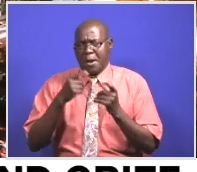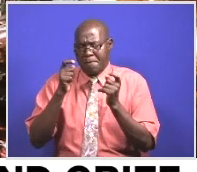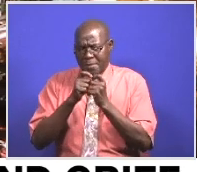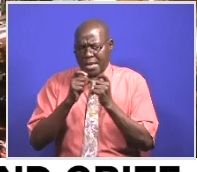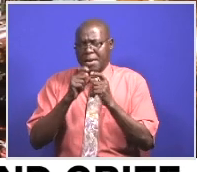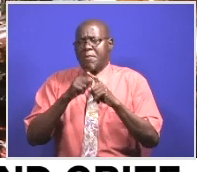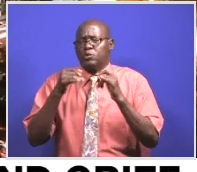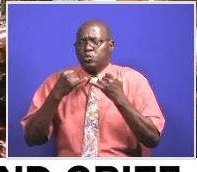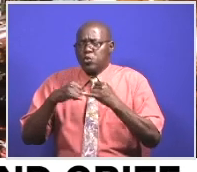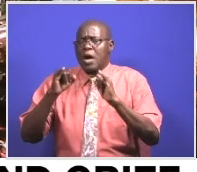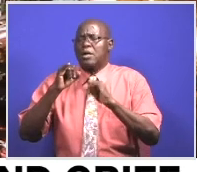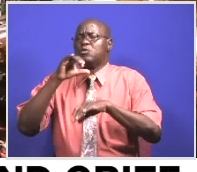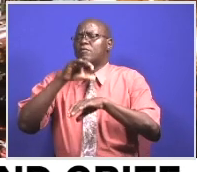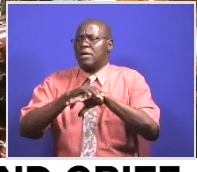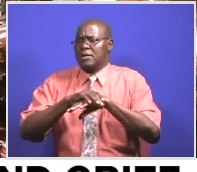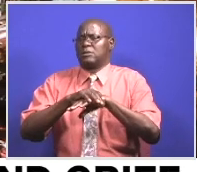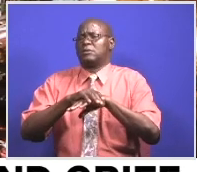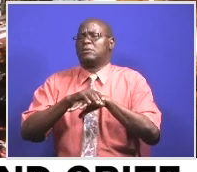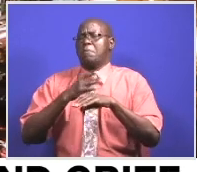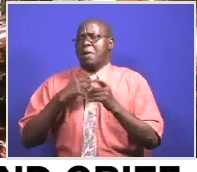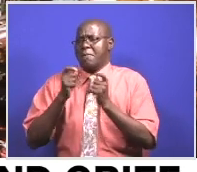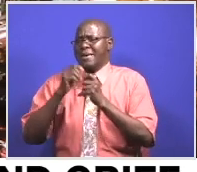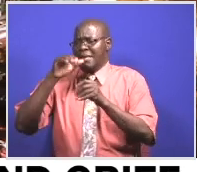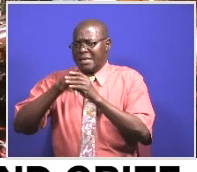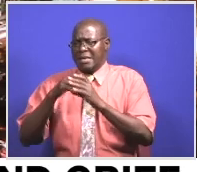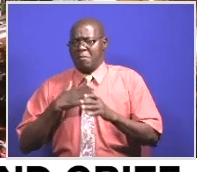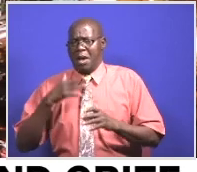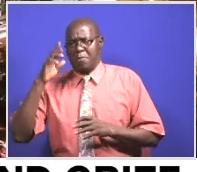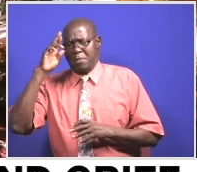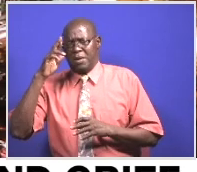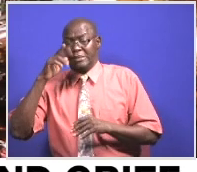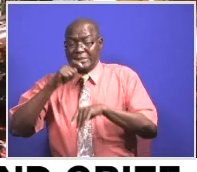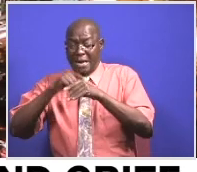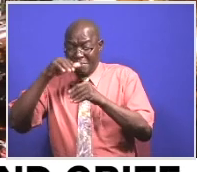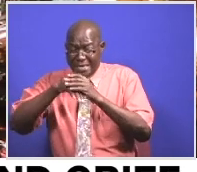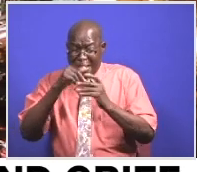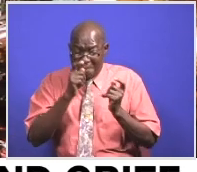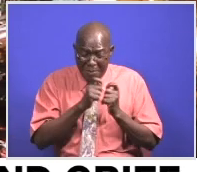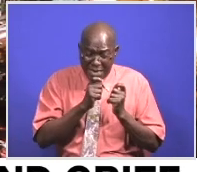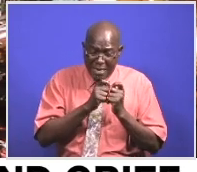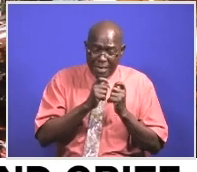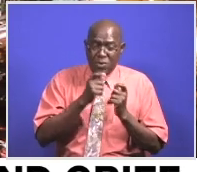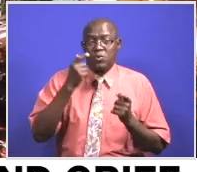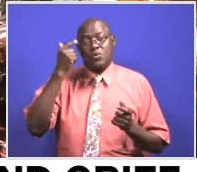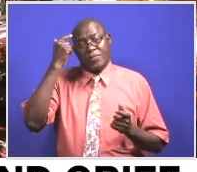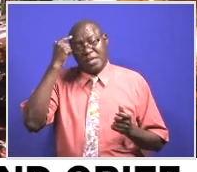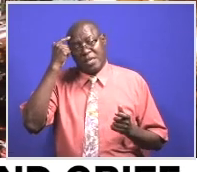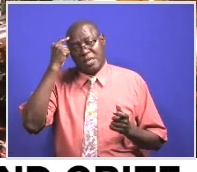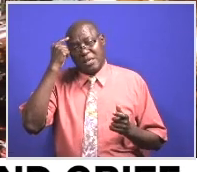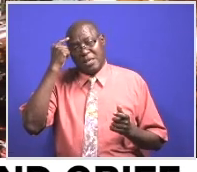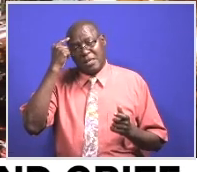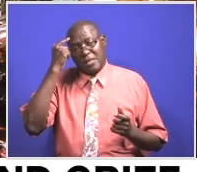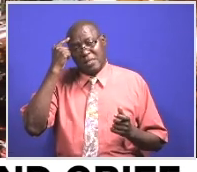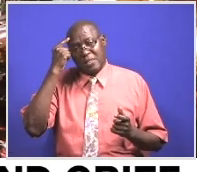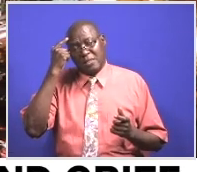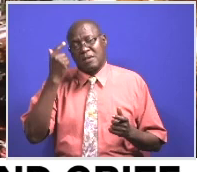trying to find my pain in my purpose. Because let me tell you, when you are in pain, you think. When you are in joy, in